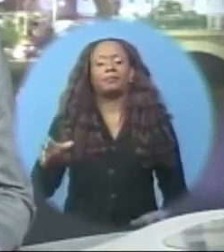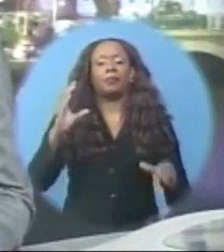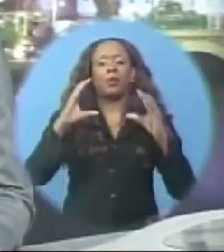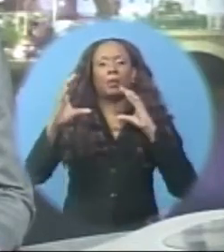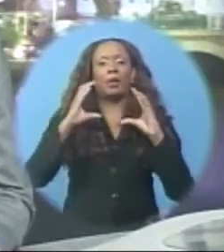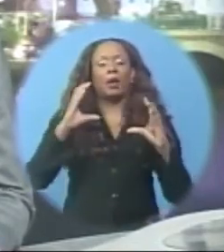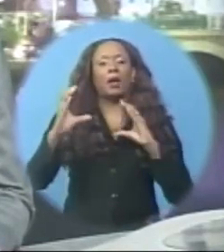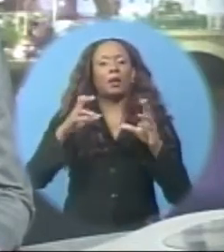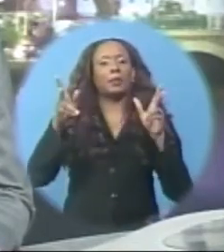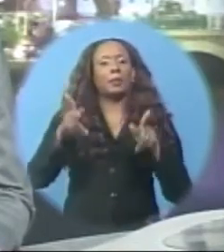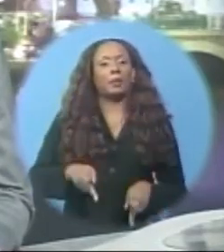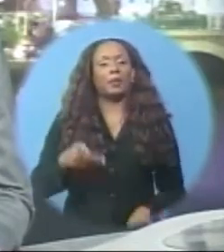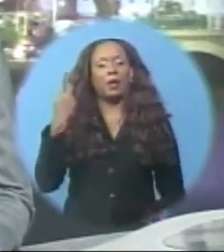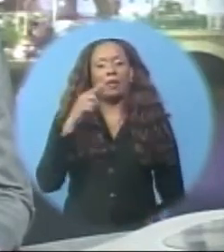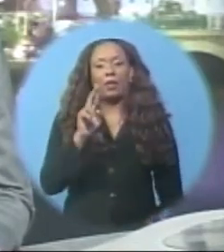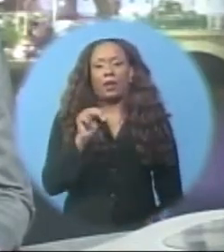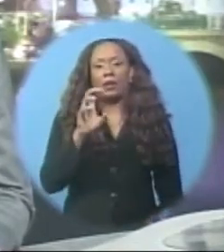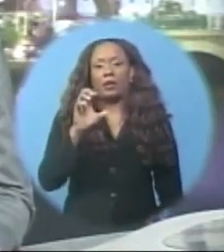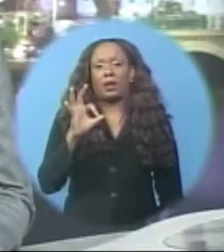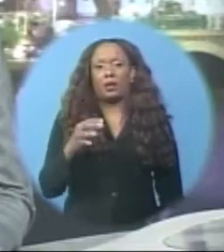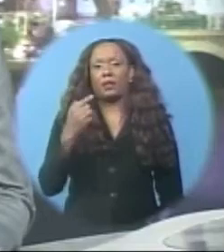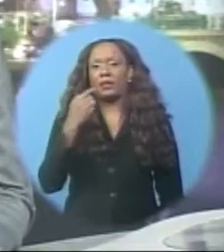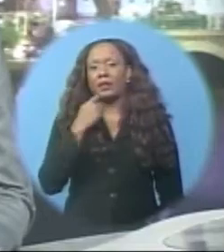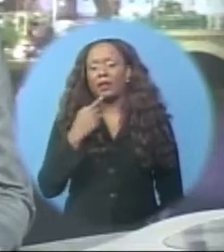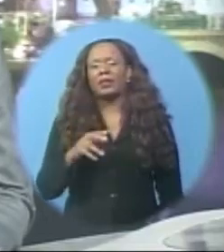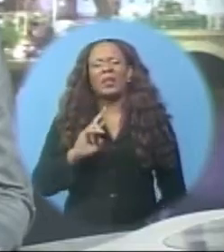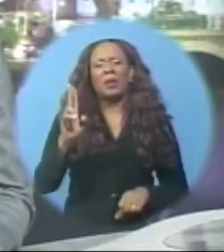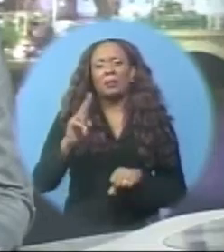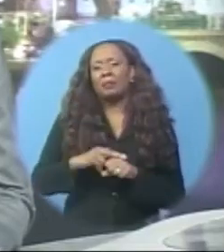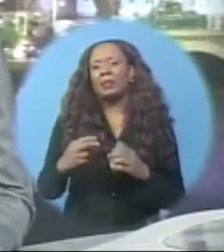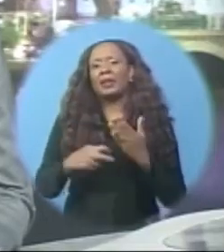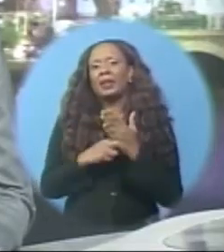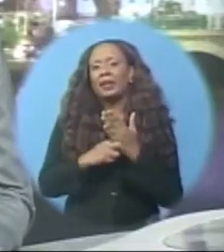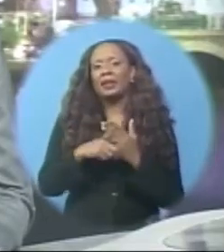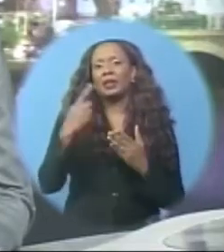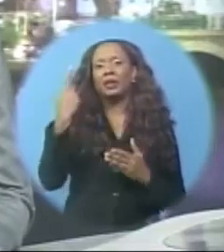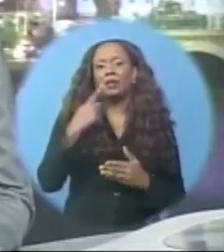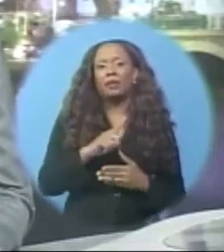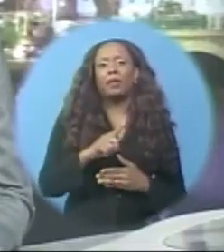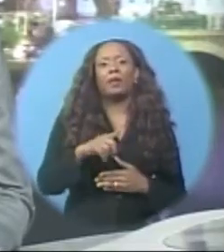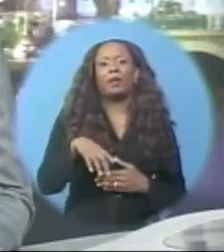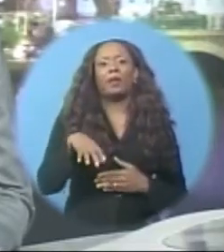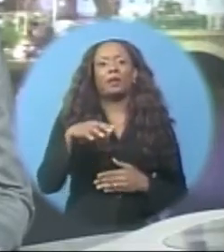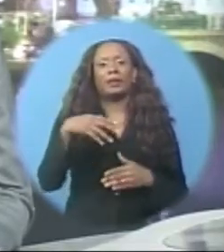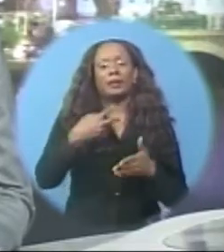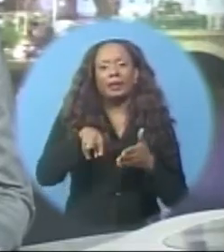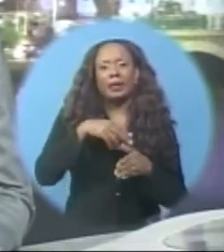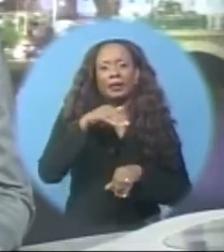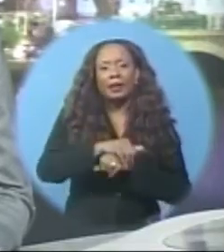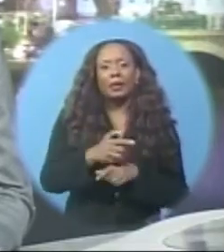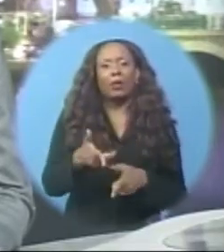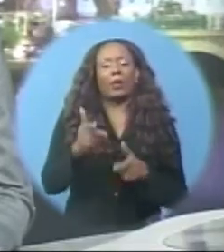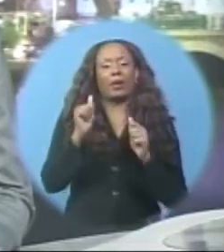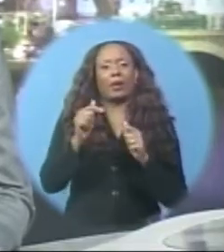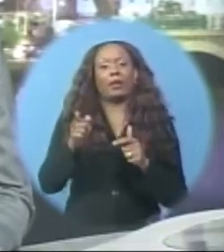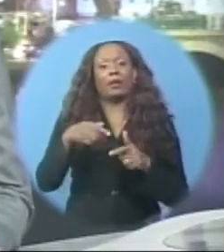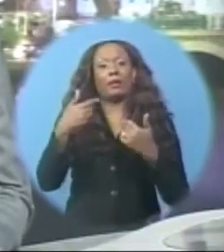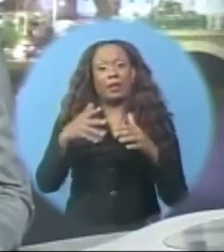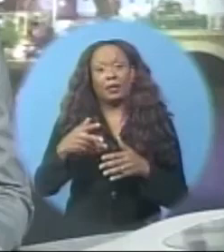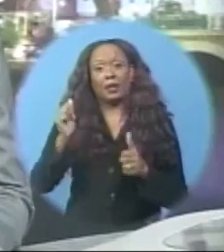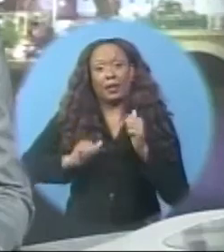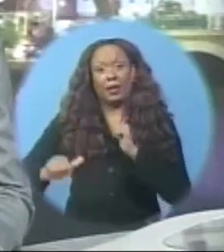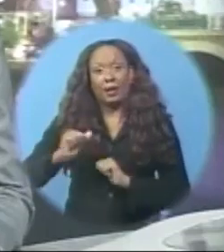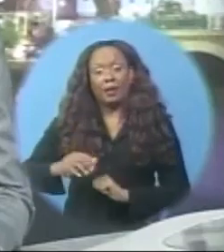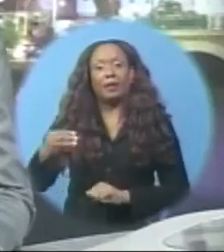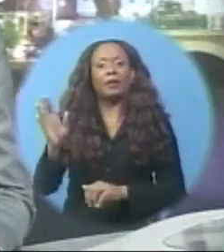with the National Cultural Foundation, Simone Codrington, says traditionally tickets to the junior and dance nights go quickly and are followed by theatre and